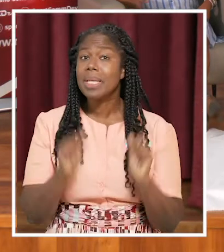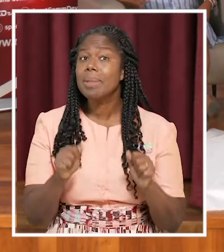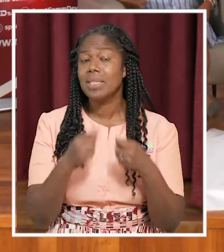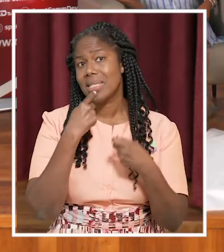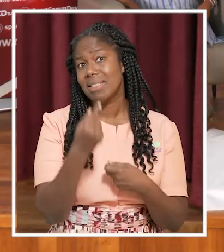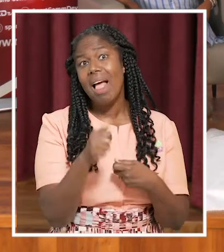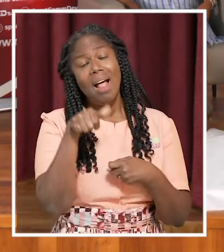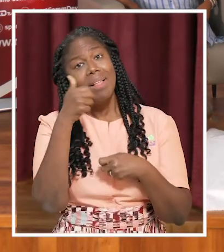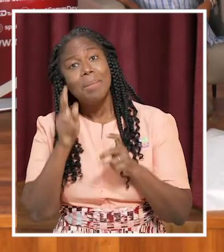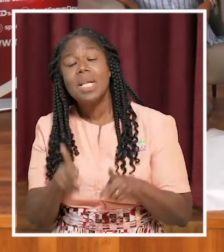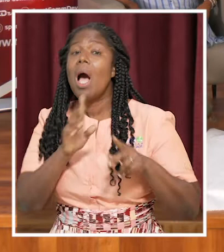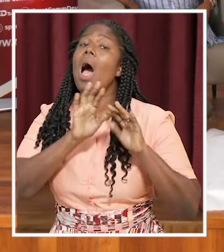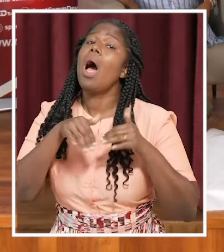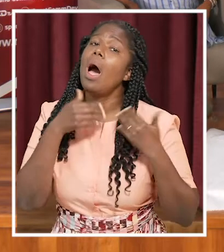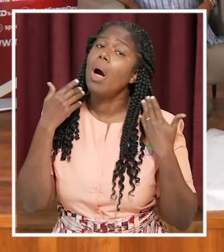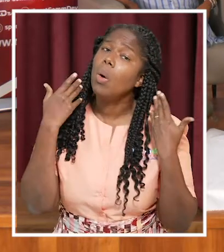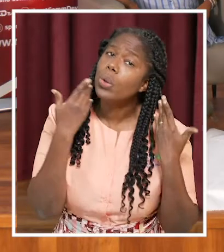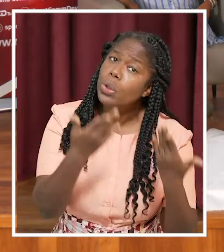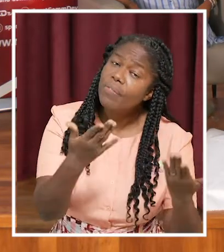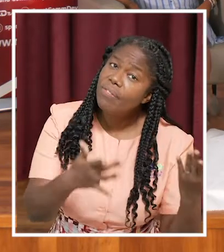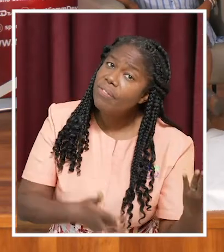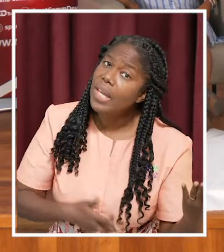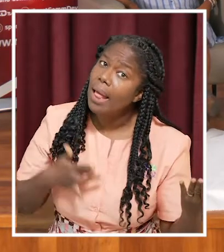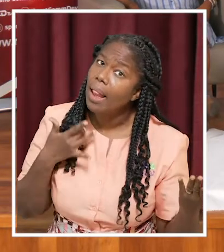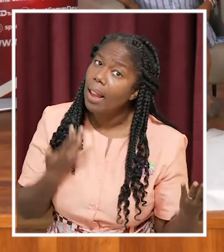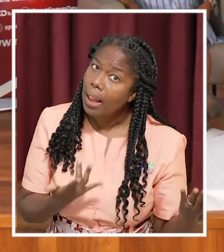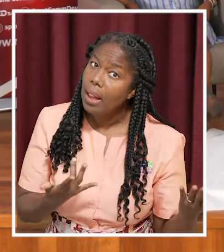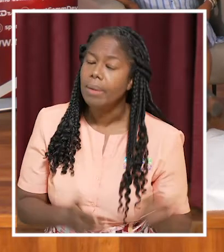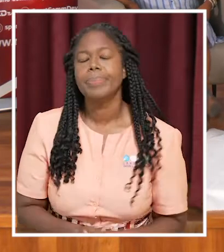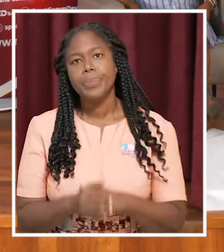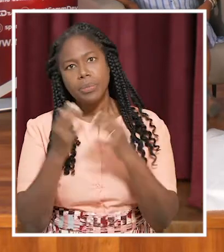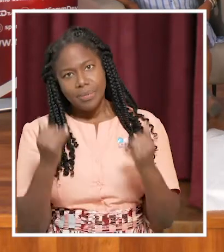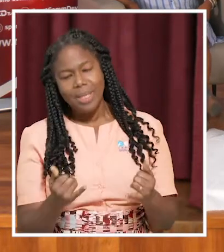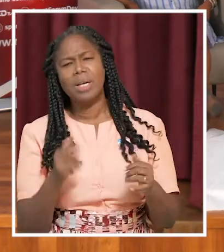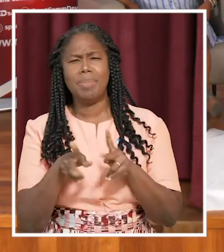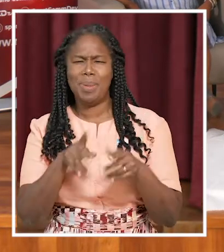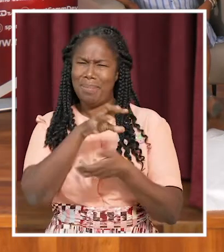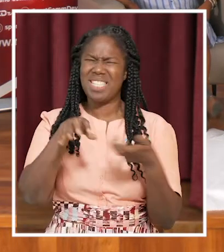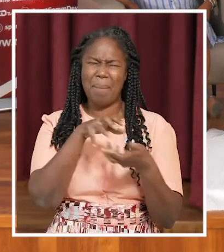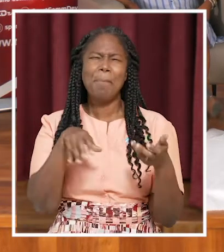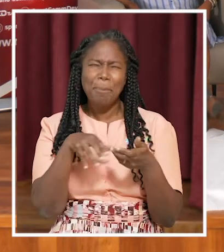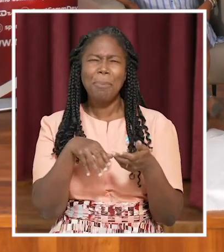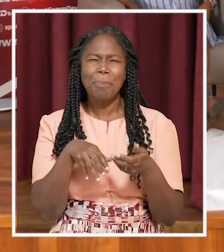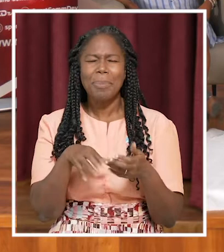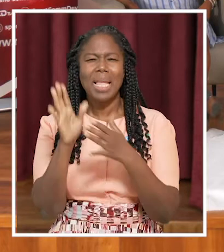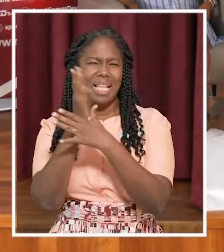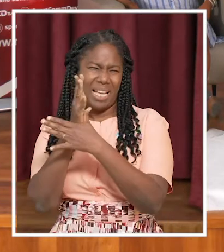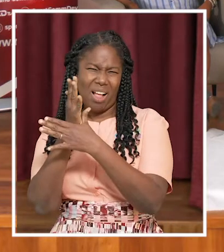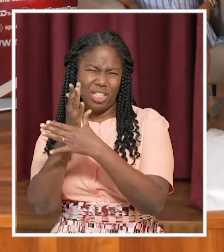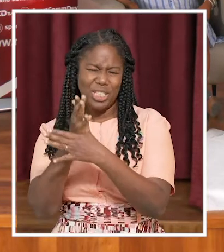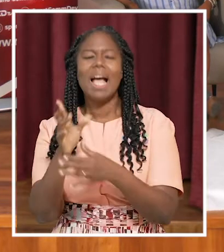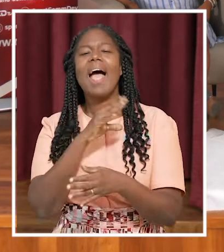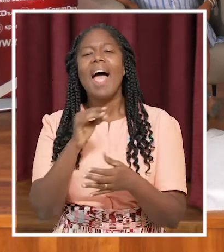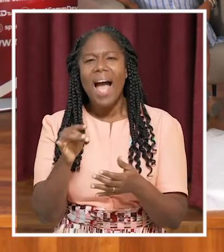said earlier, the big term psychologist and psychiatrist, and yes, people do mix them up. But if you just want to talk to someone,